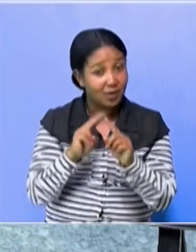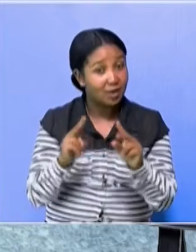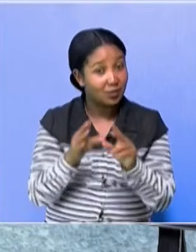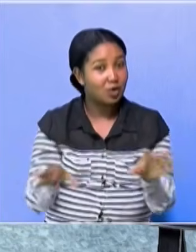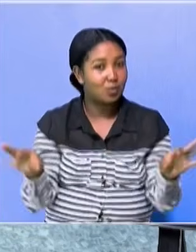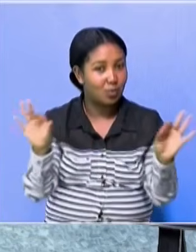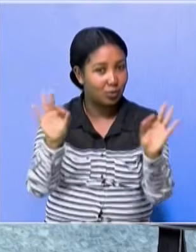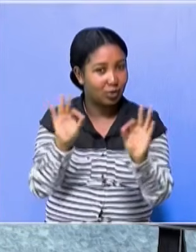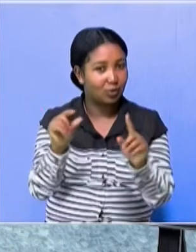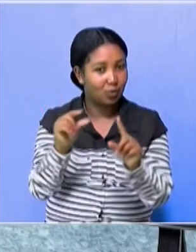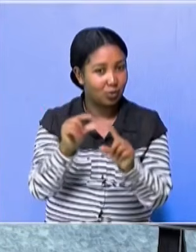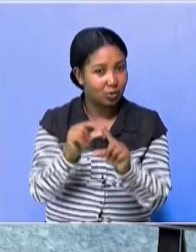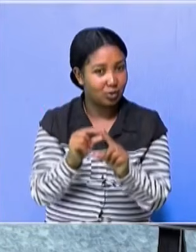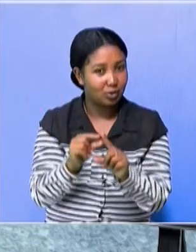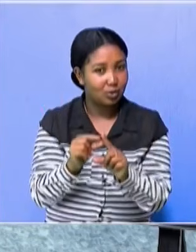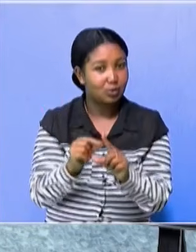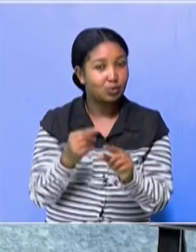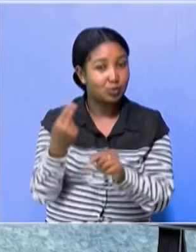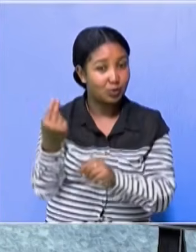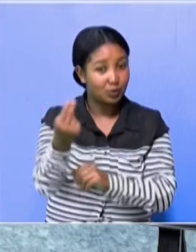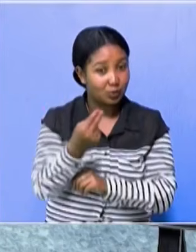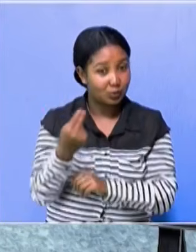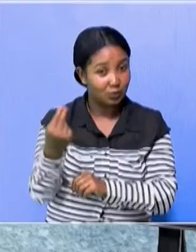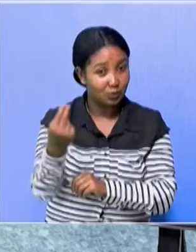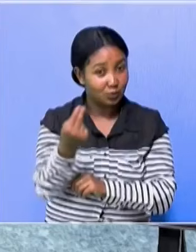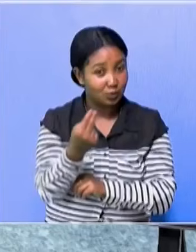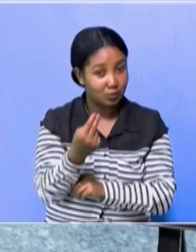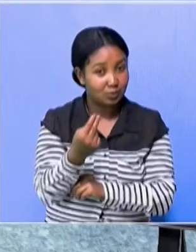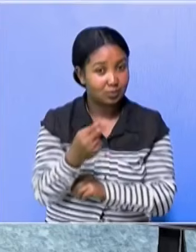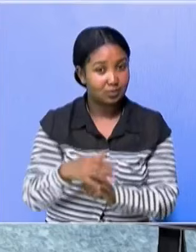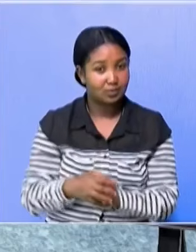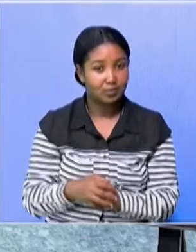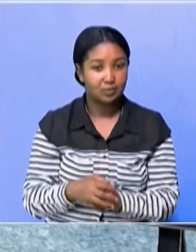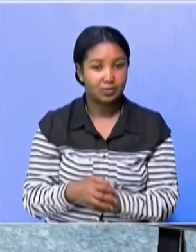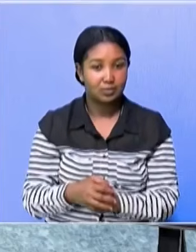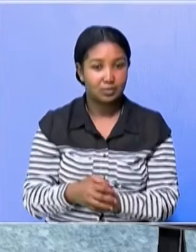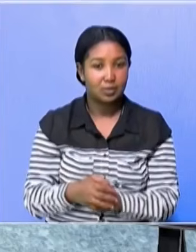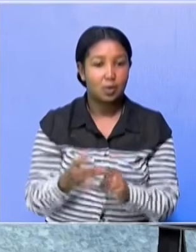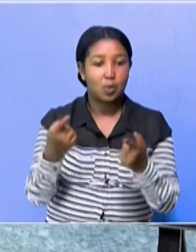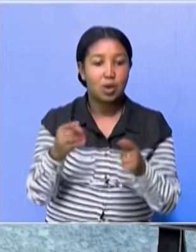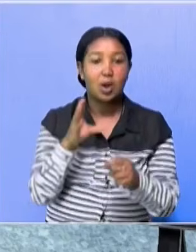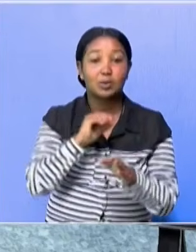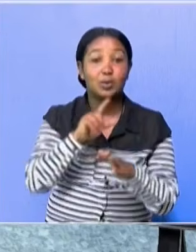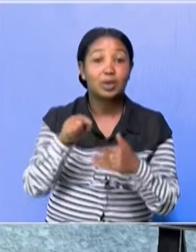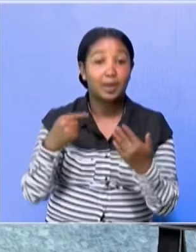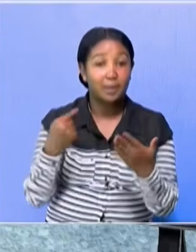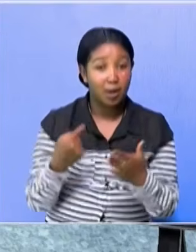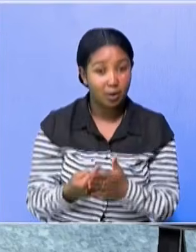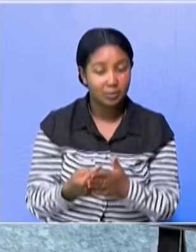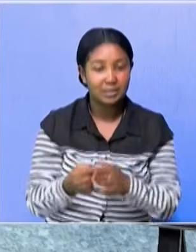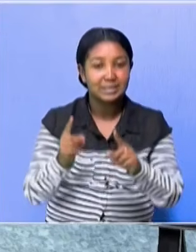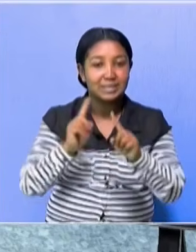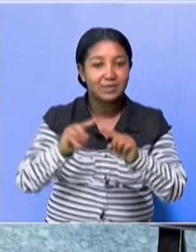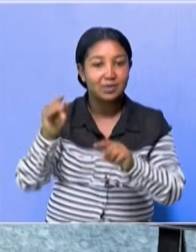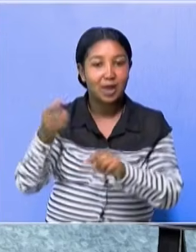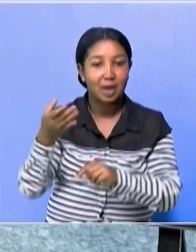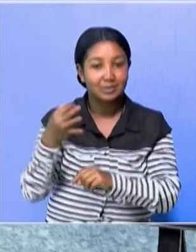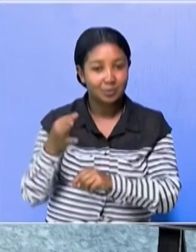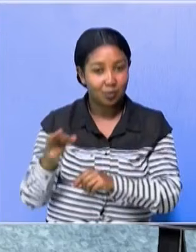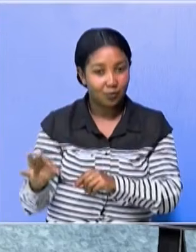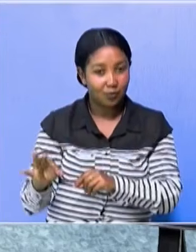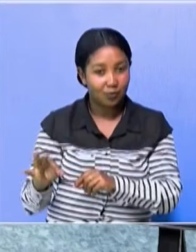important words in order to use just while you are talking about different kinds of